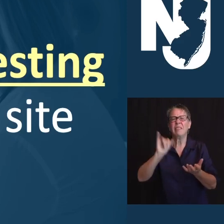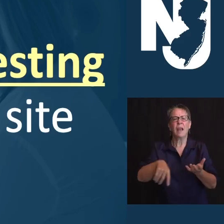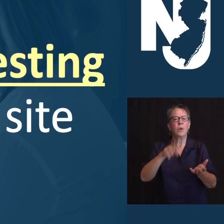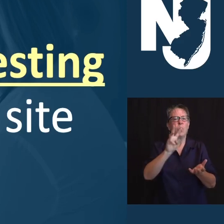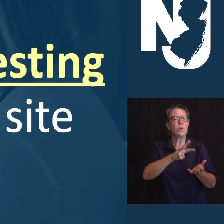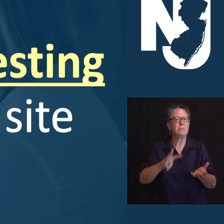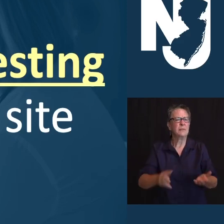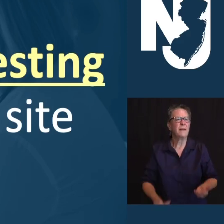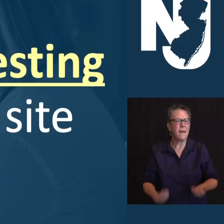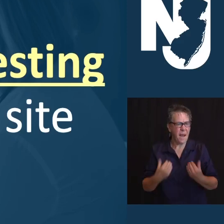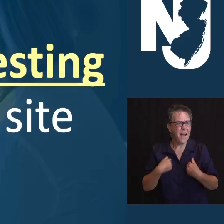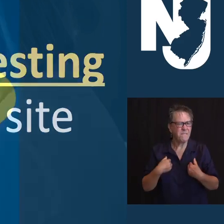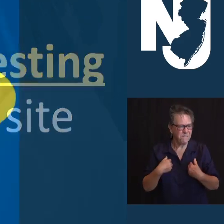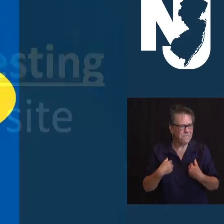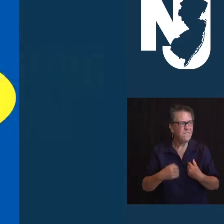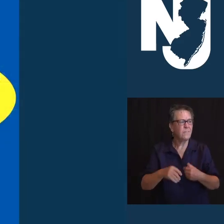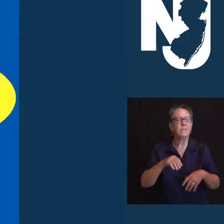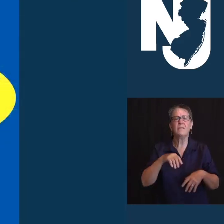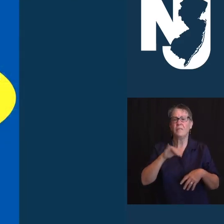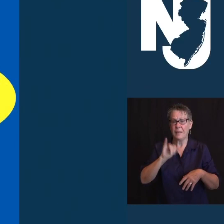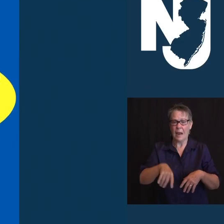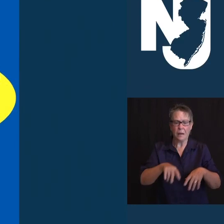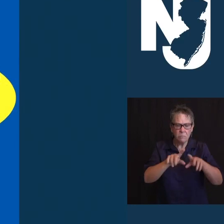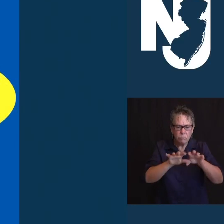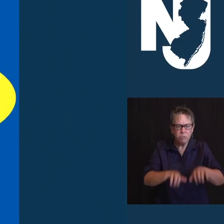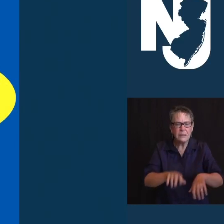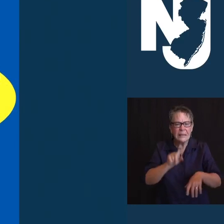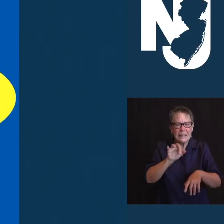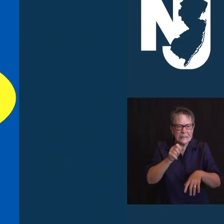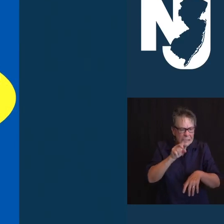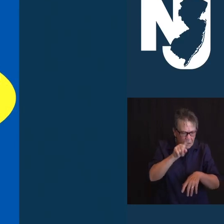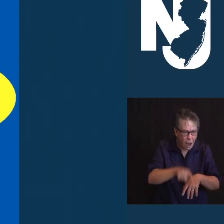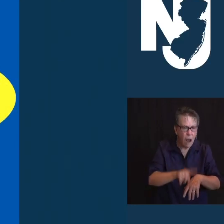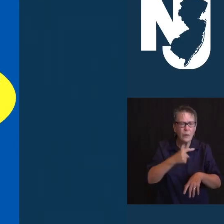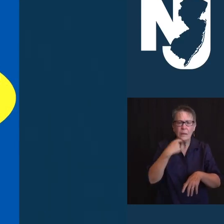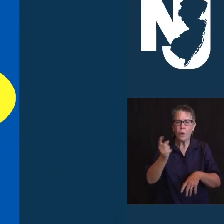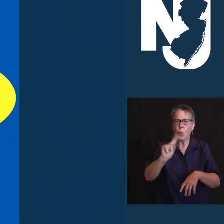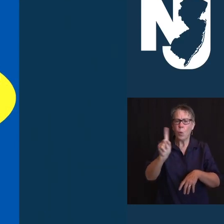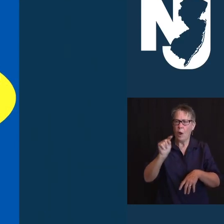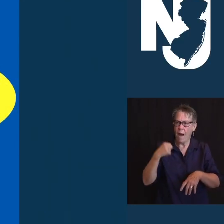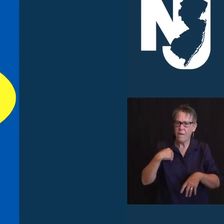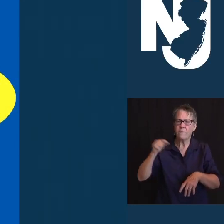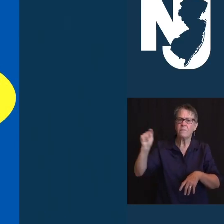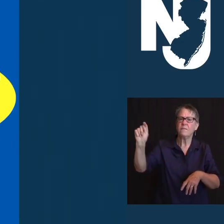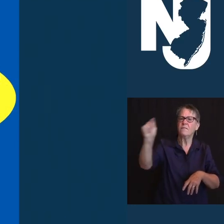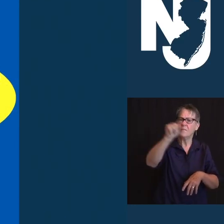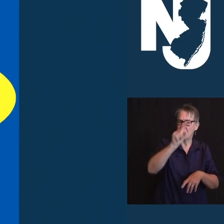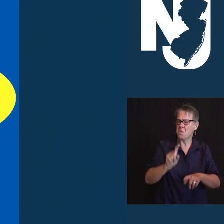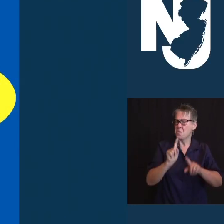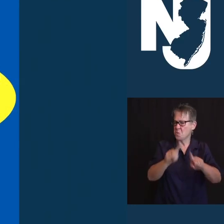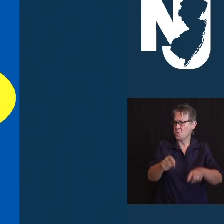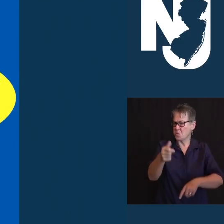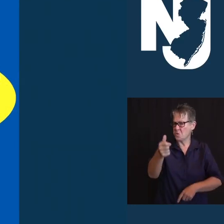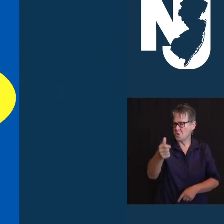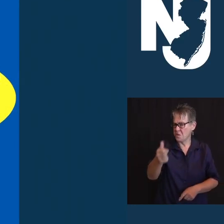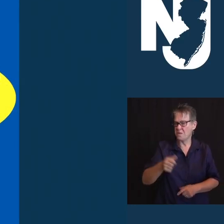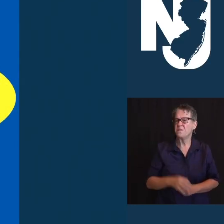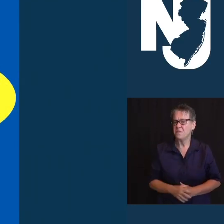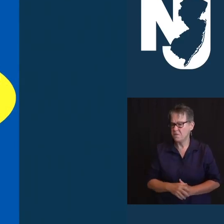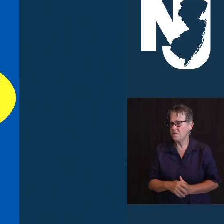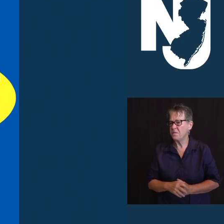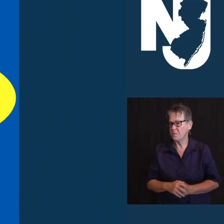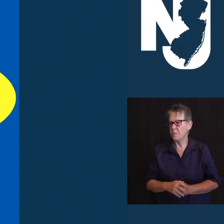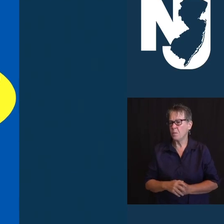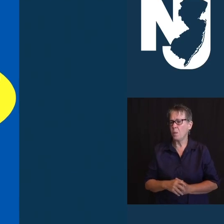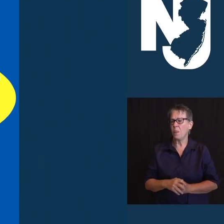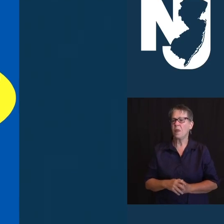covid19.nj.gov/testing. Next, I want to acknowledge and thank IKEA Retail US for its recent donation